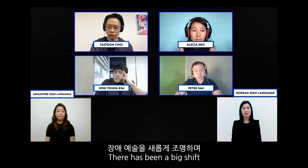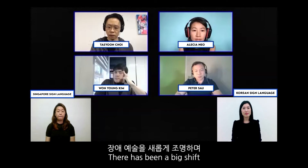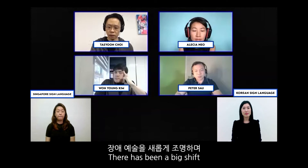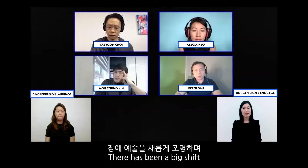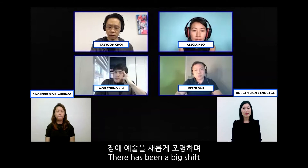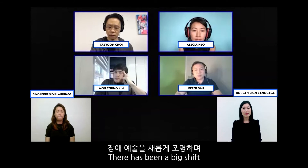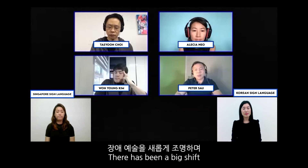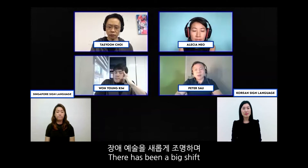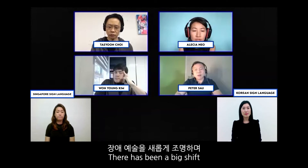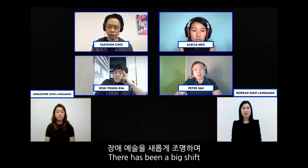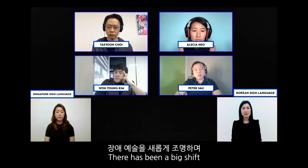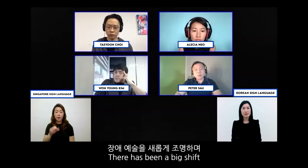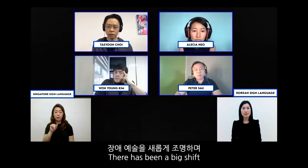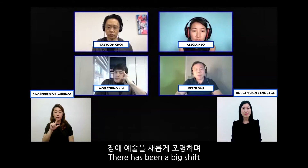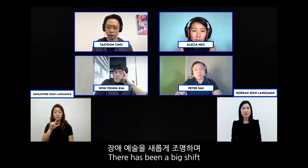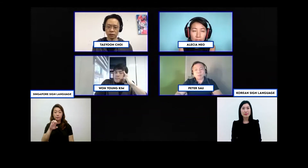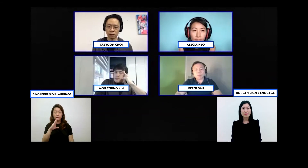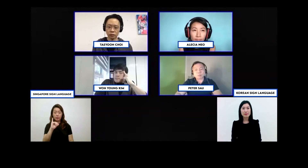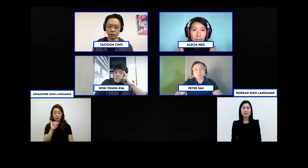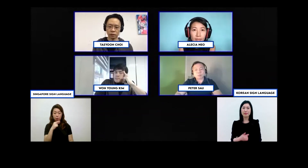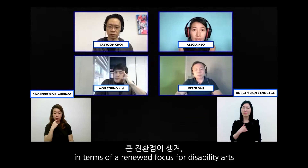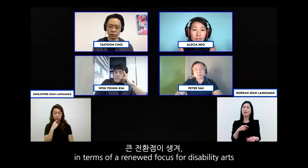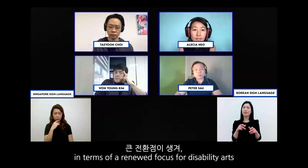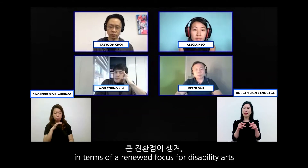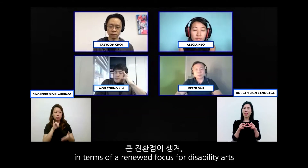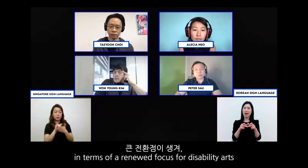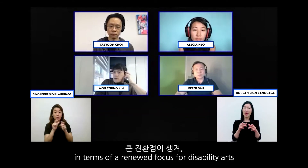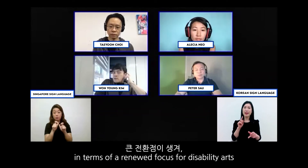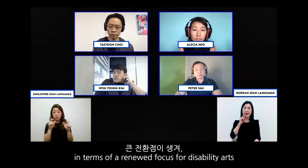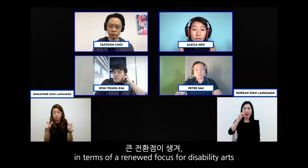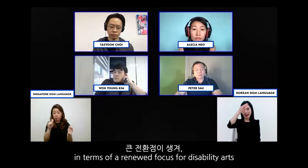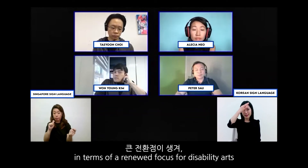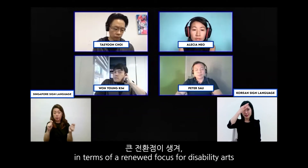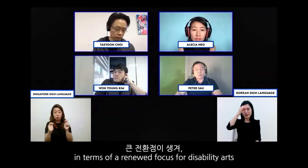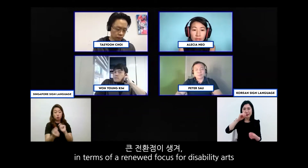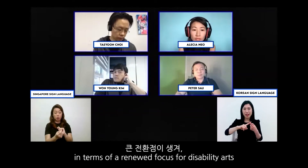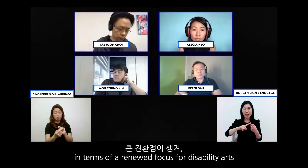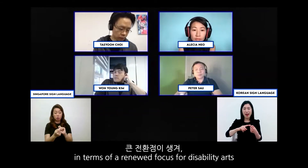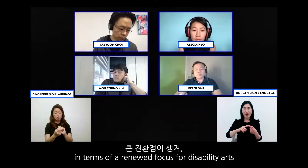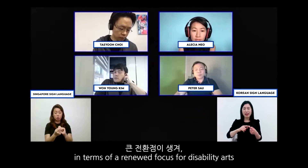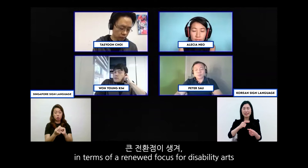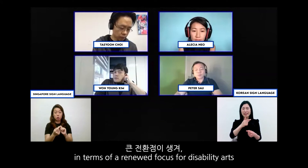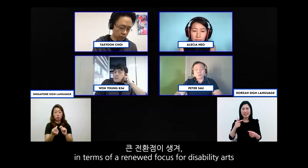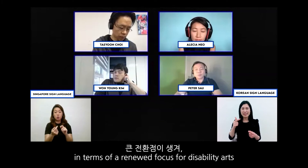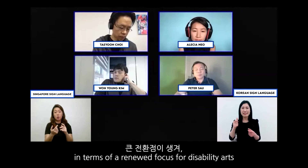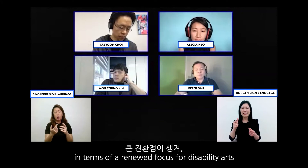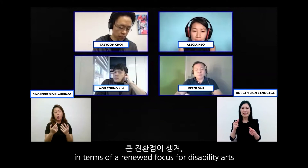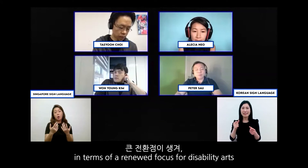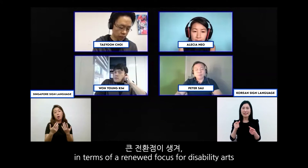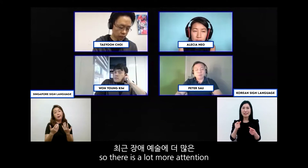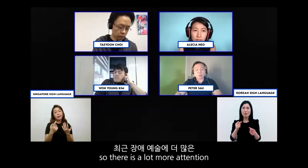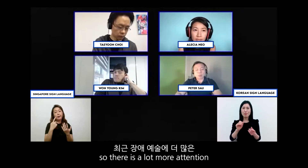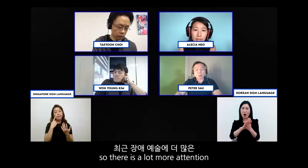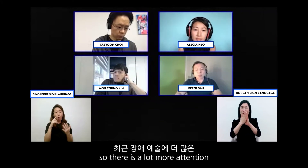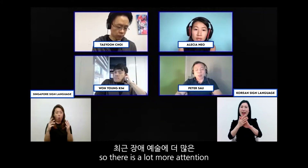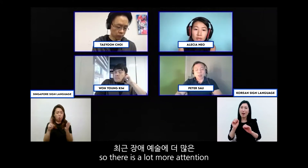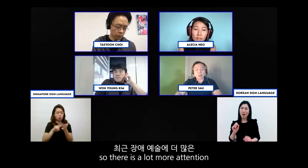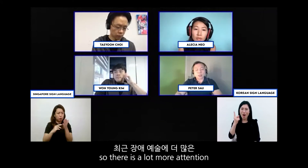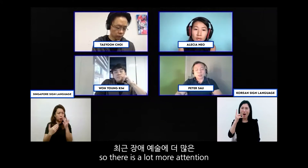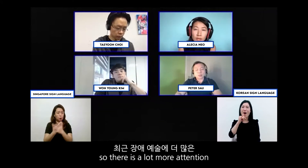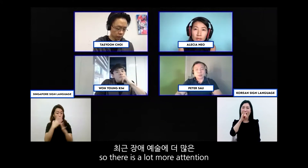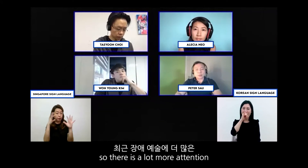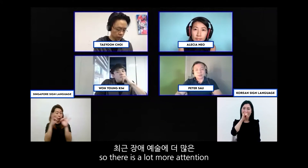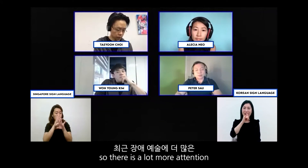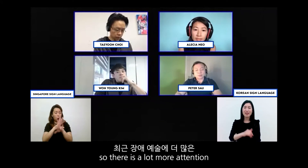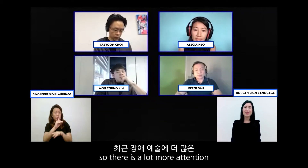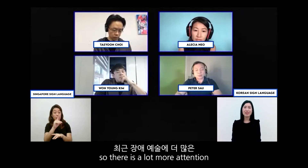There has been a big shift in terms of a renewed focus for disability arts. So there is a lot